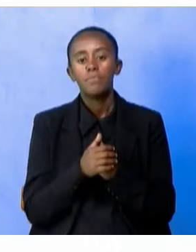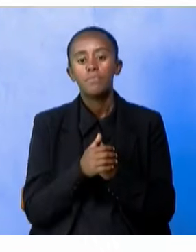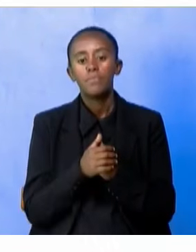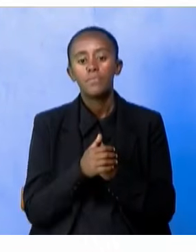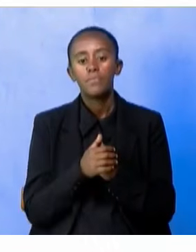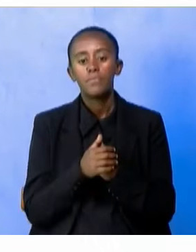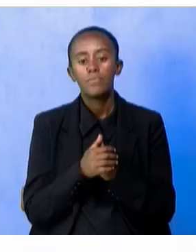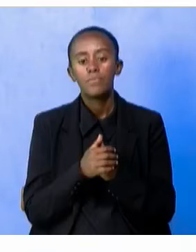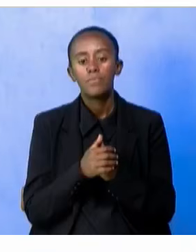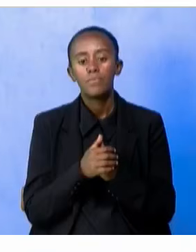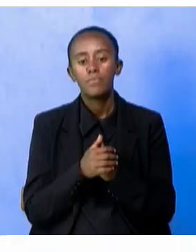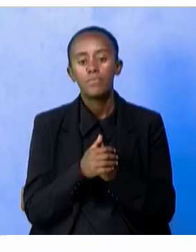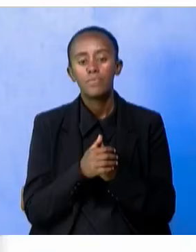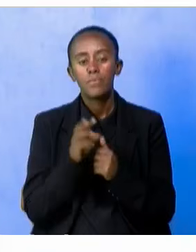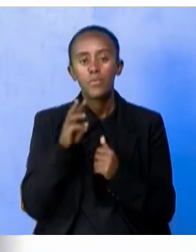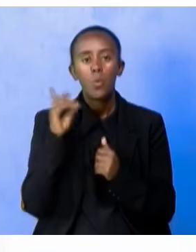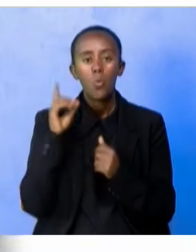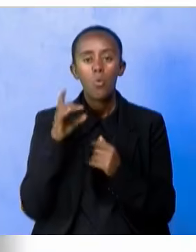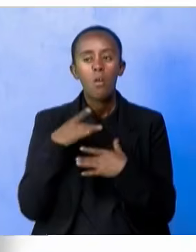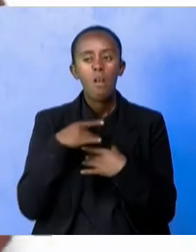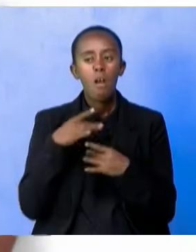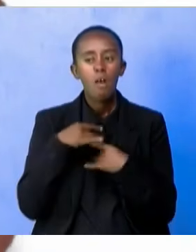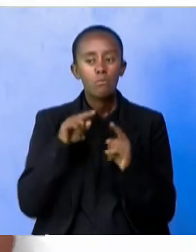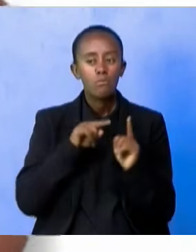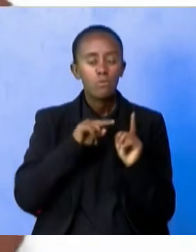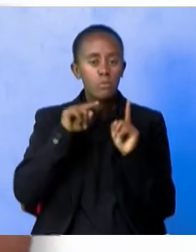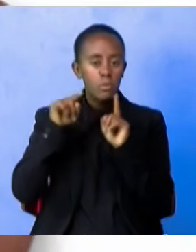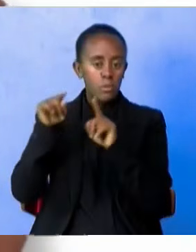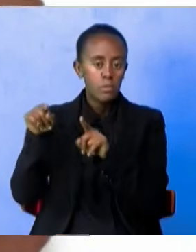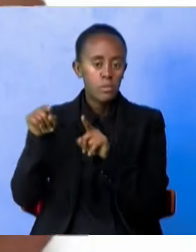would like to go